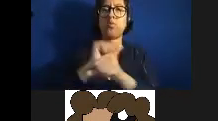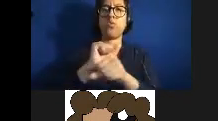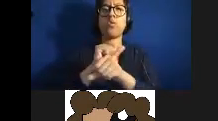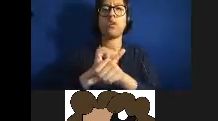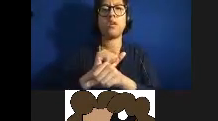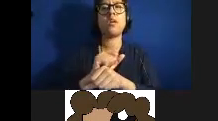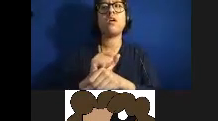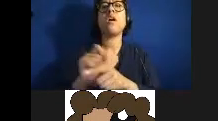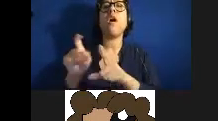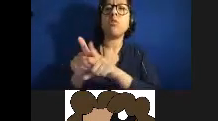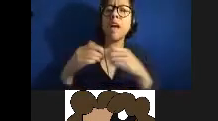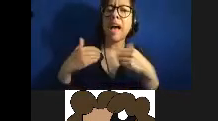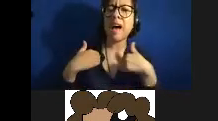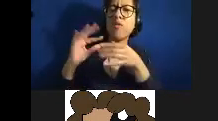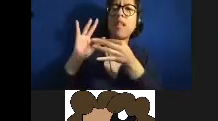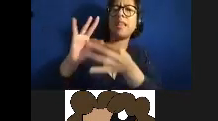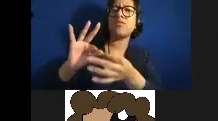deep relationship building.